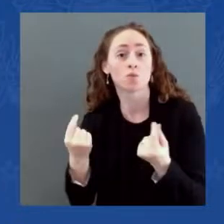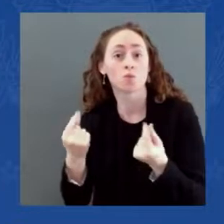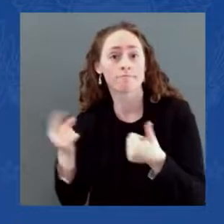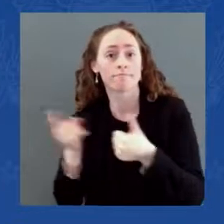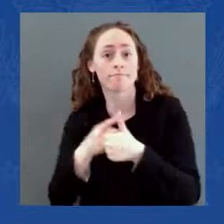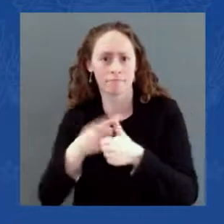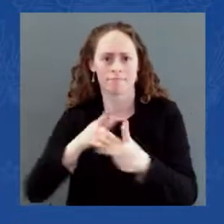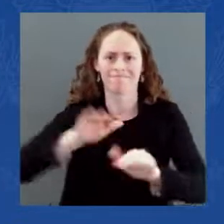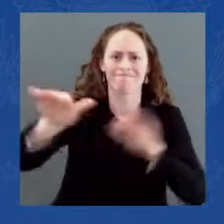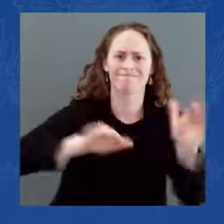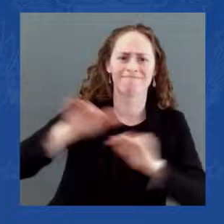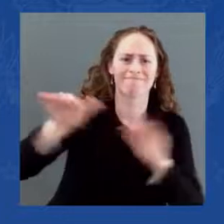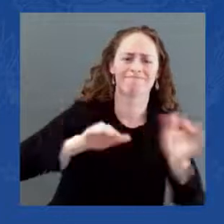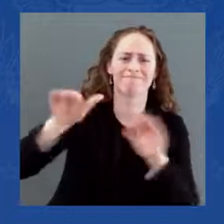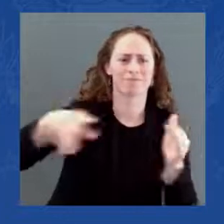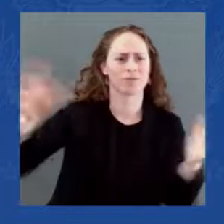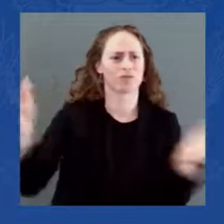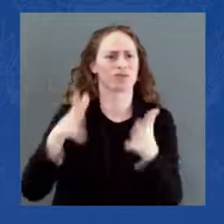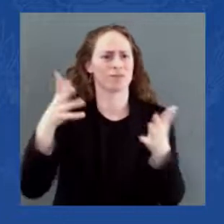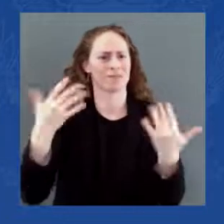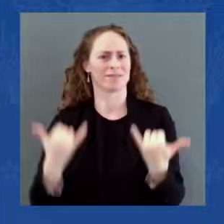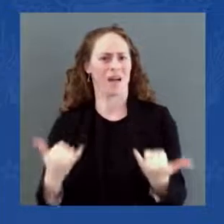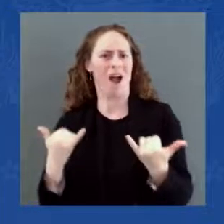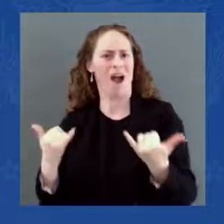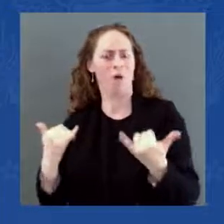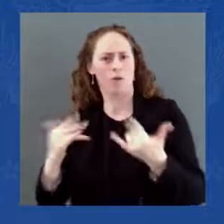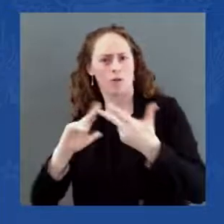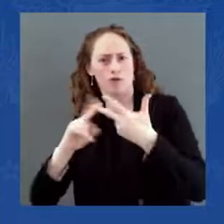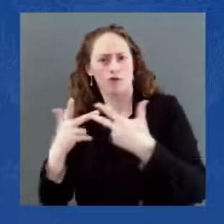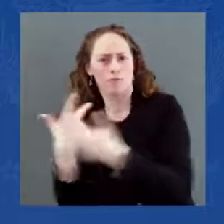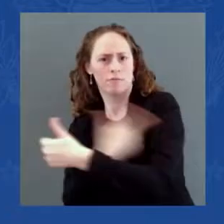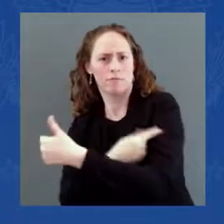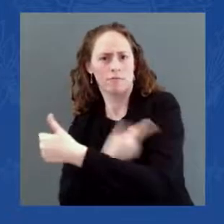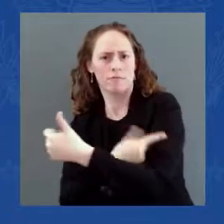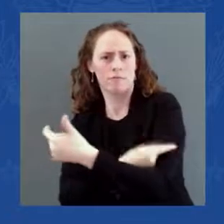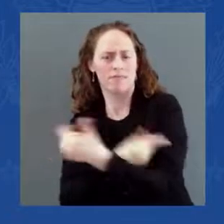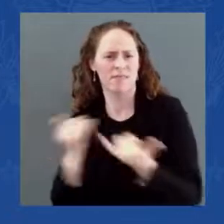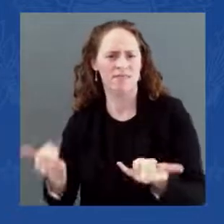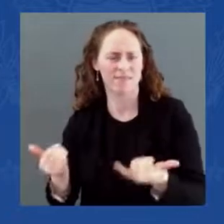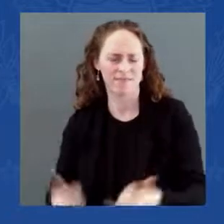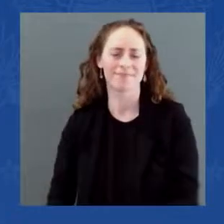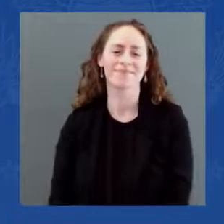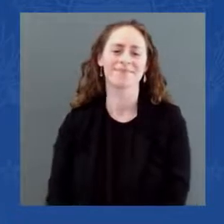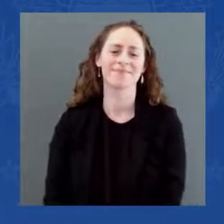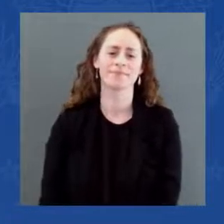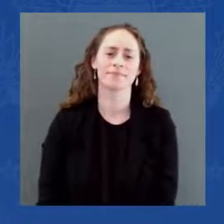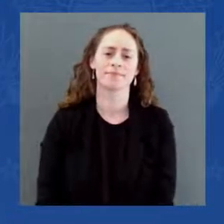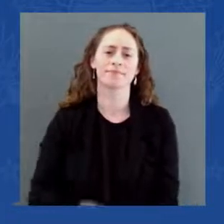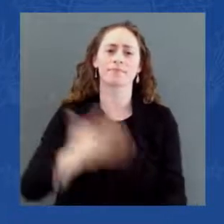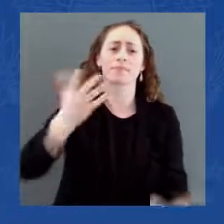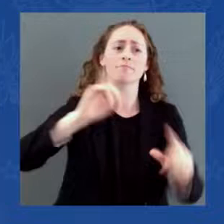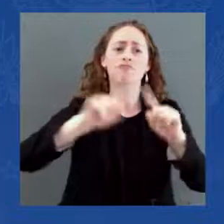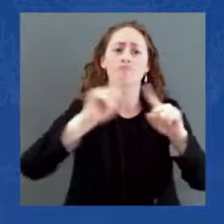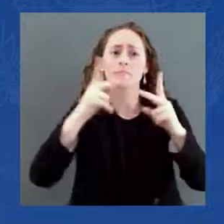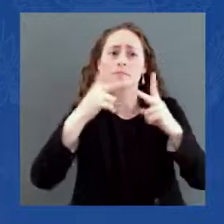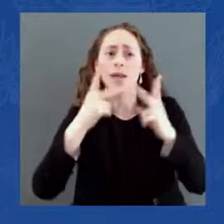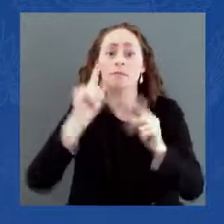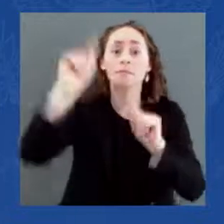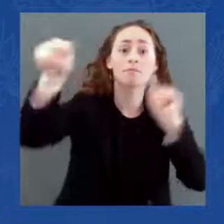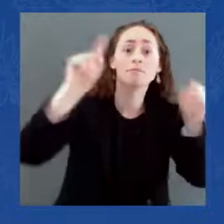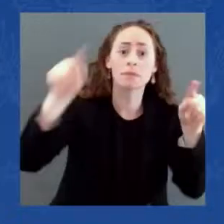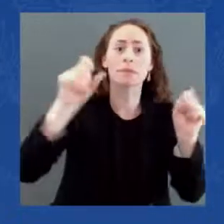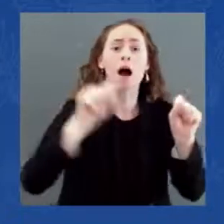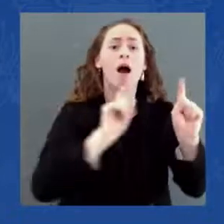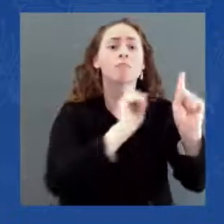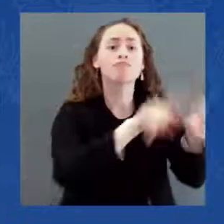and sites to walk in, providing boosters shots for up to 110 million Americans who are eligible for boosters. And